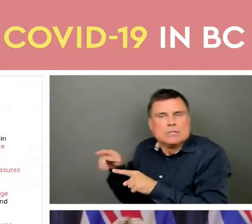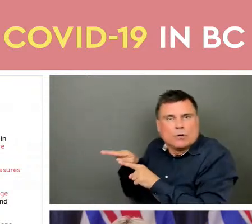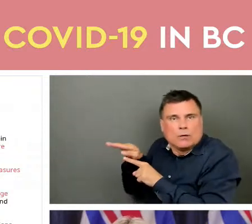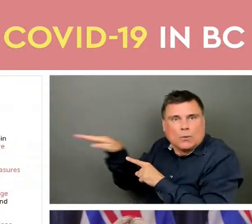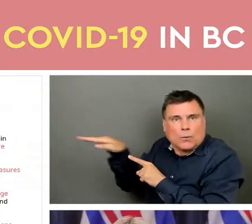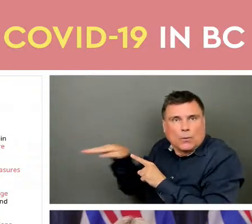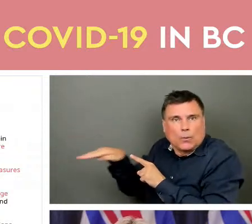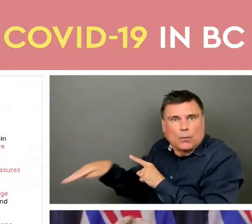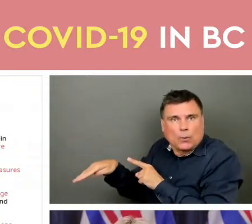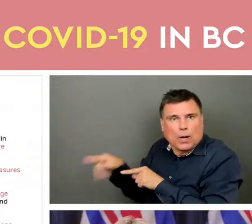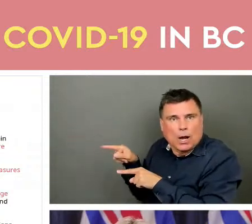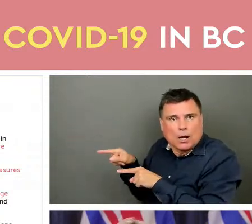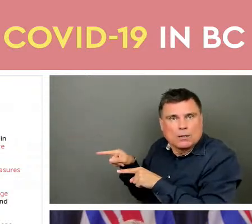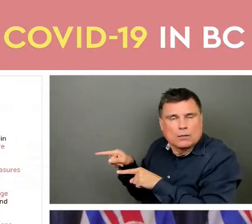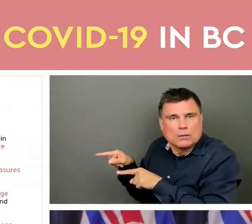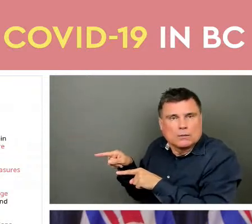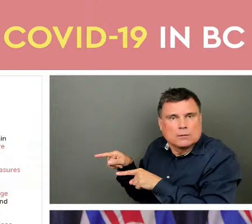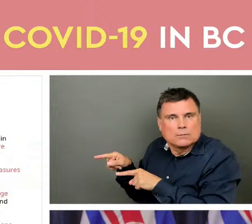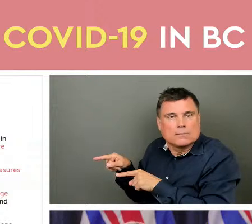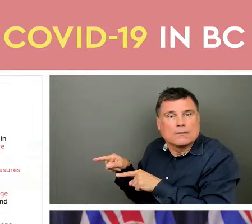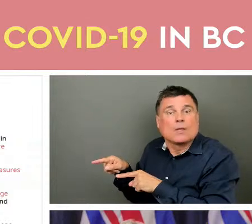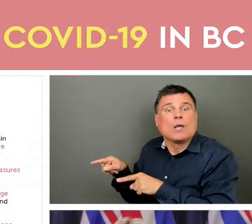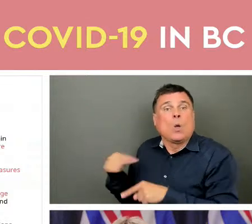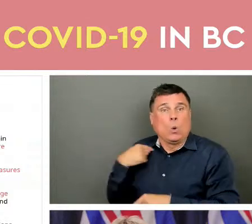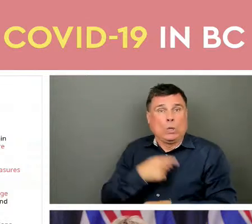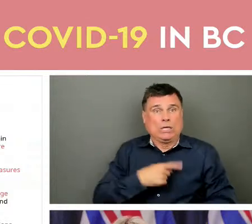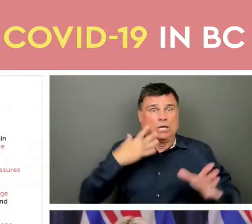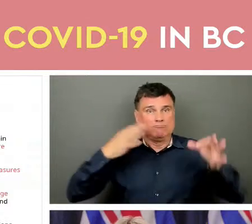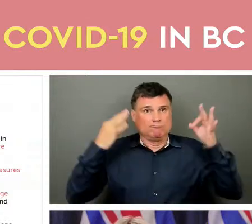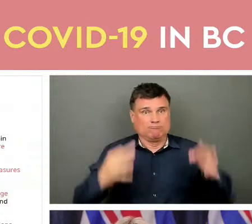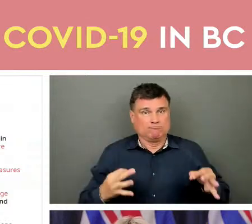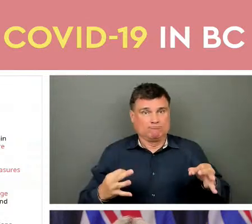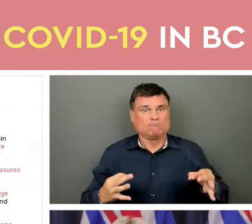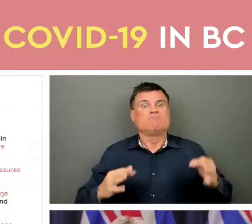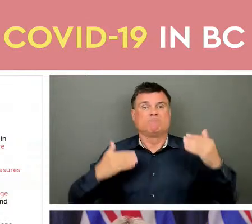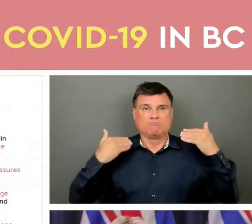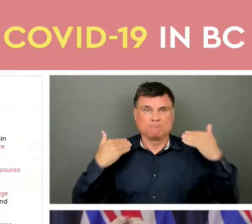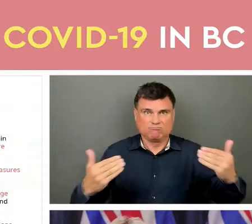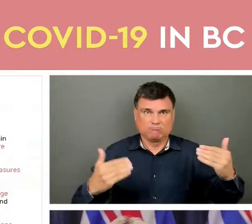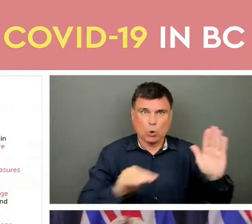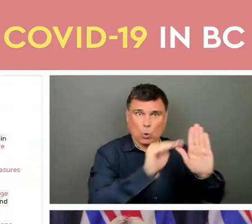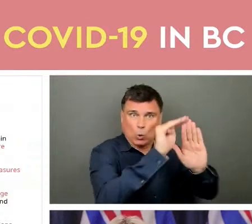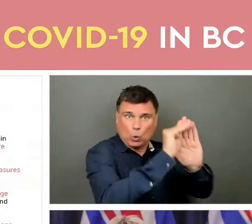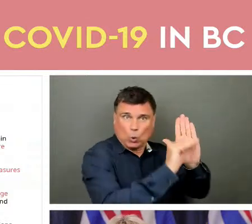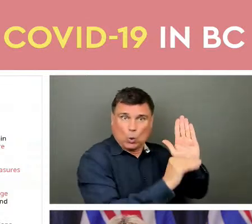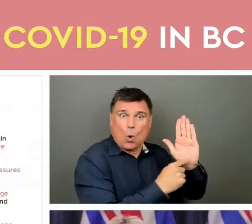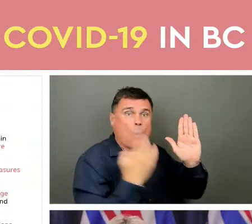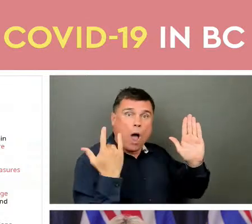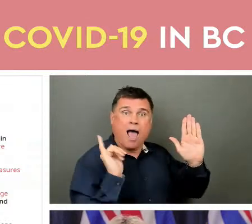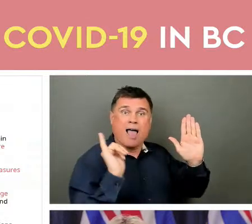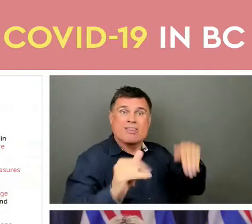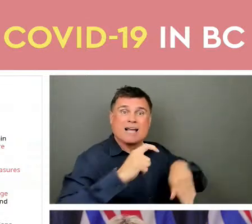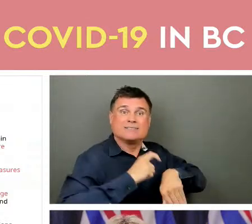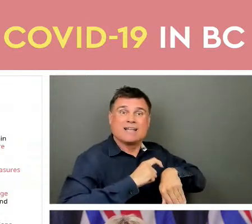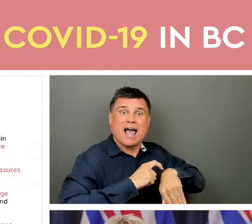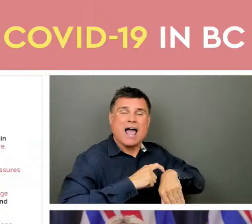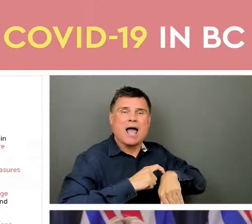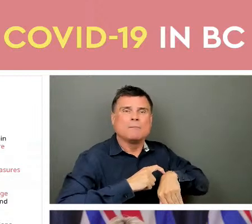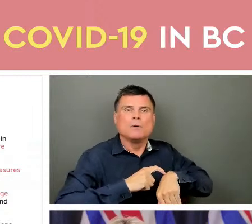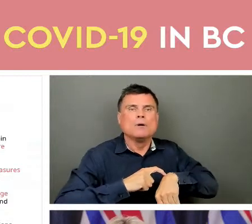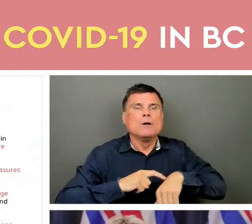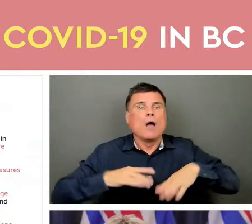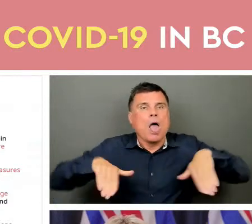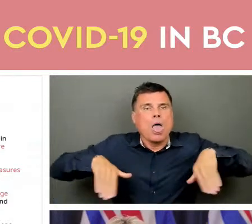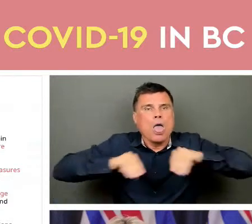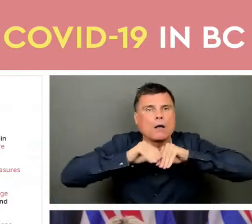to put in the measures that we did at that time, because we recognized we were not yet at a place where immunization was